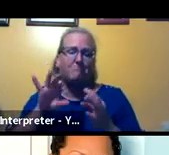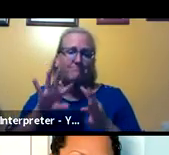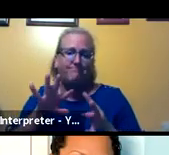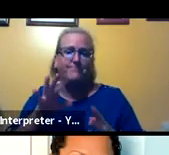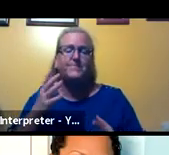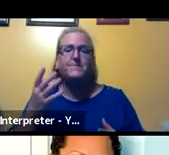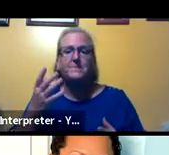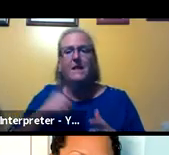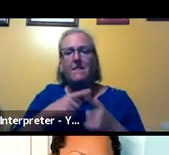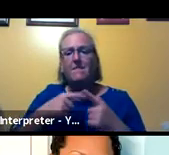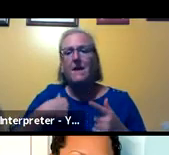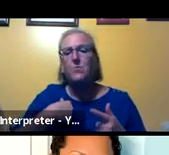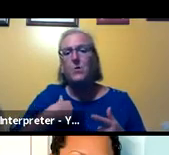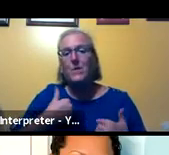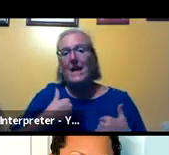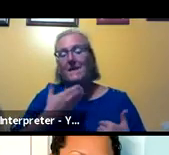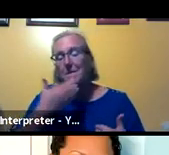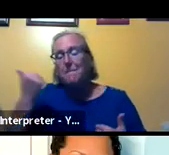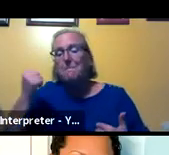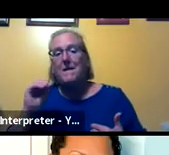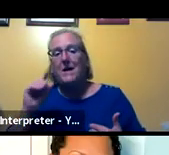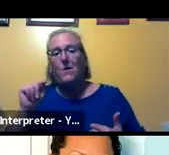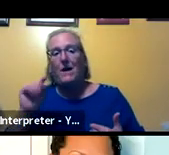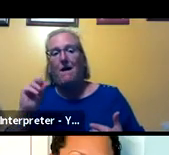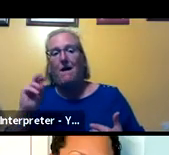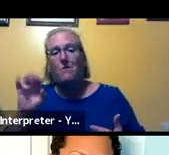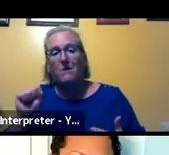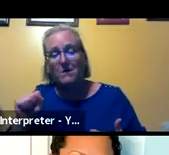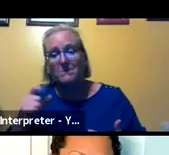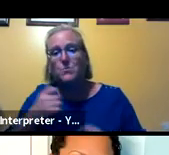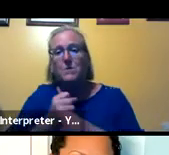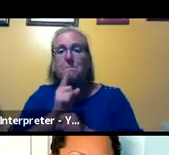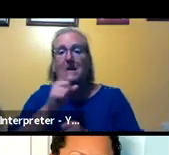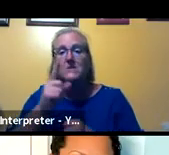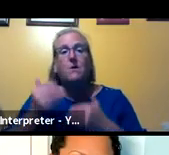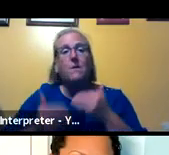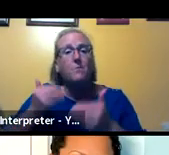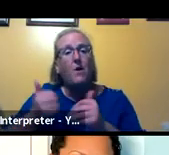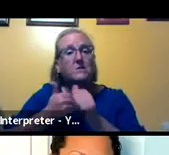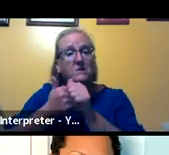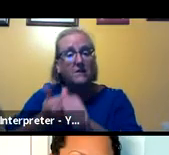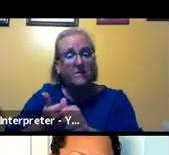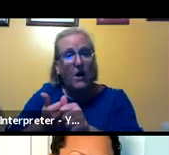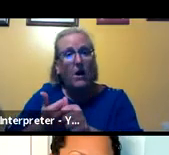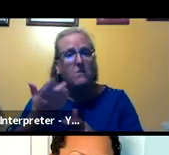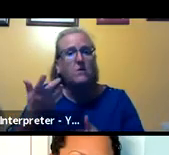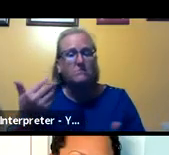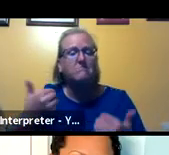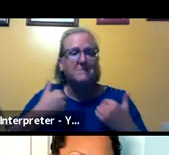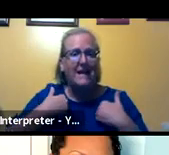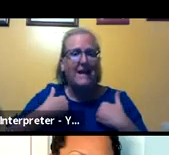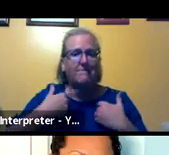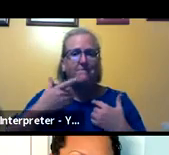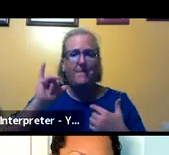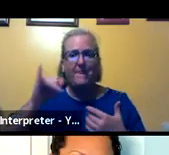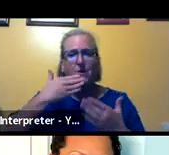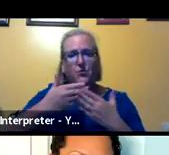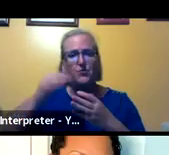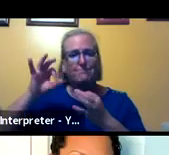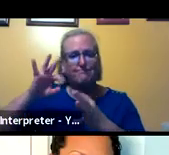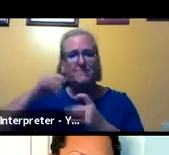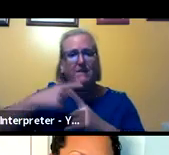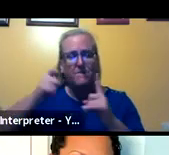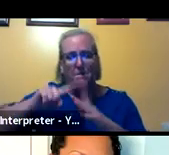would have better outcomes on the back end, as we would make sure the process that we followed had board input from the beginning. So this